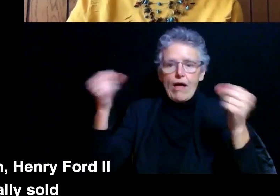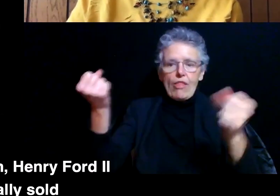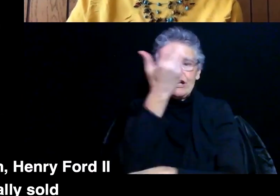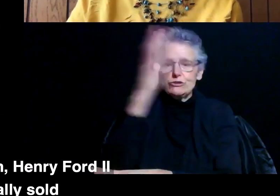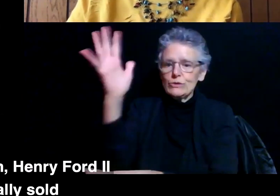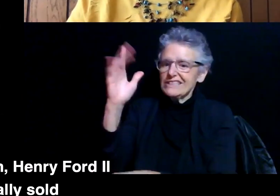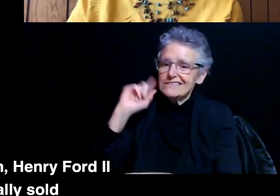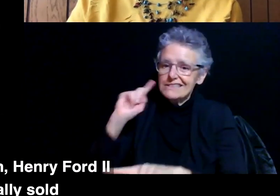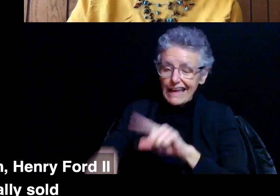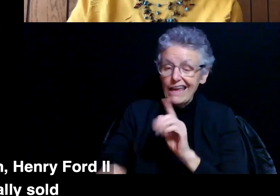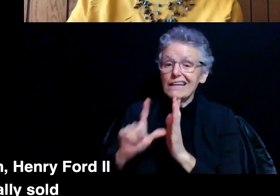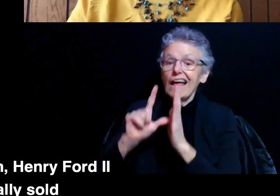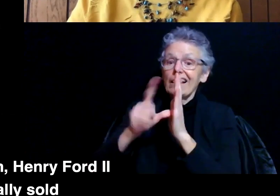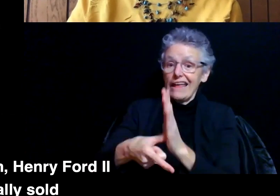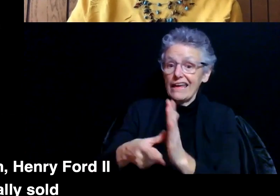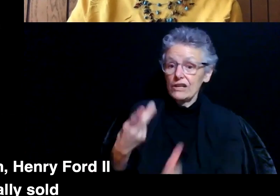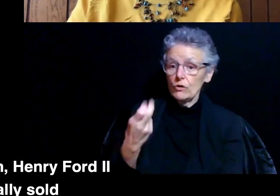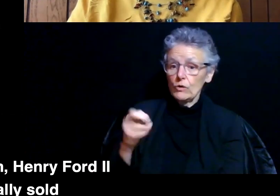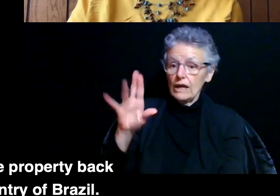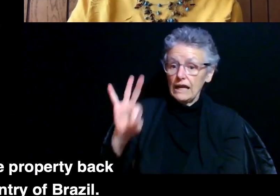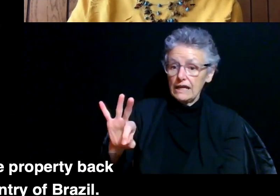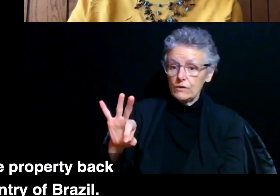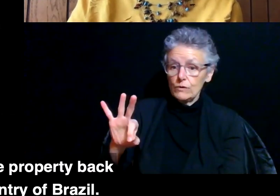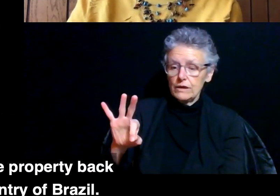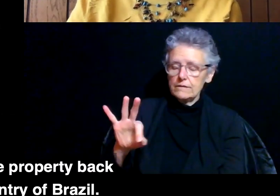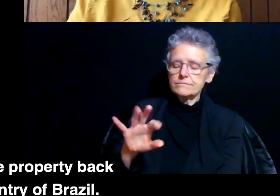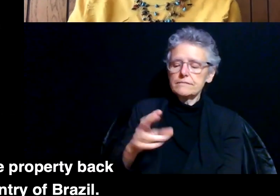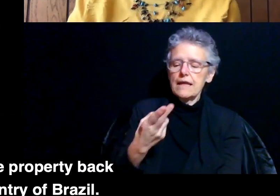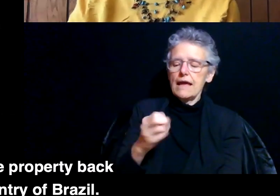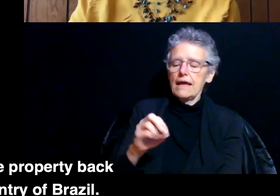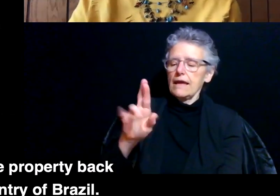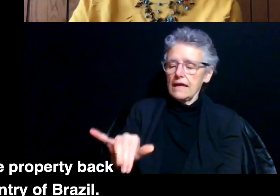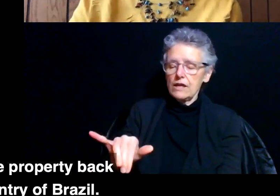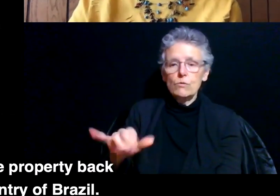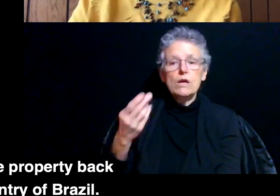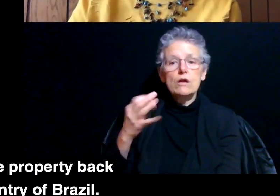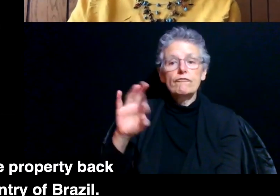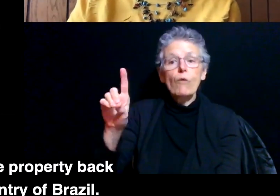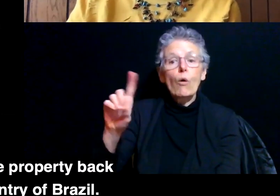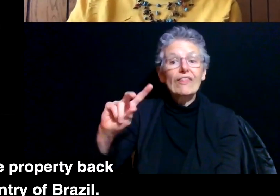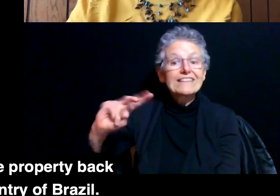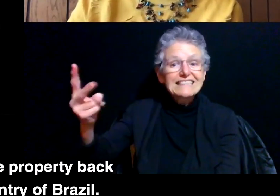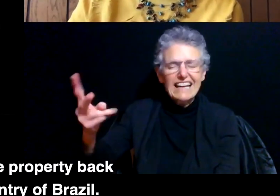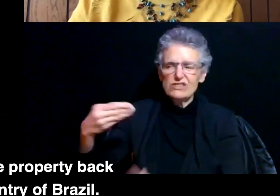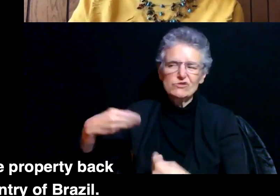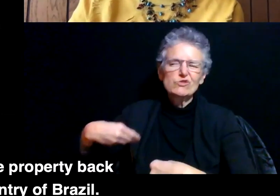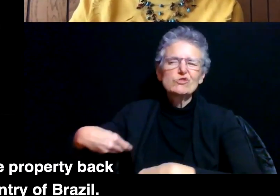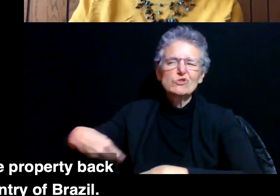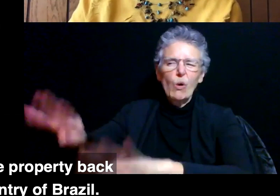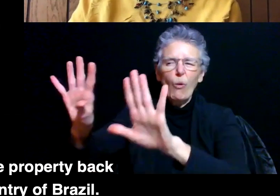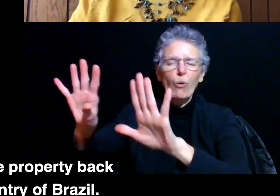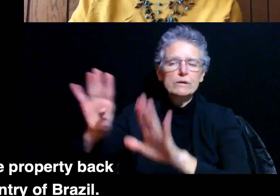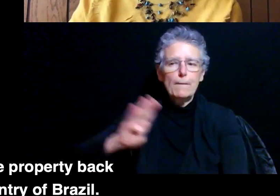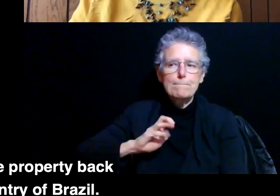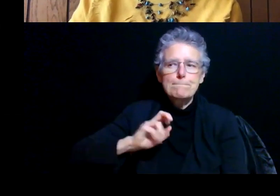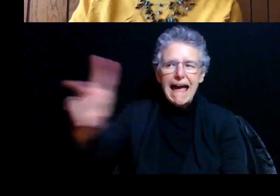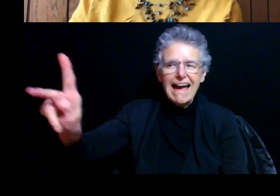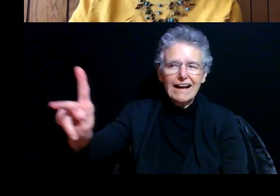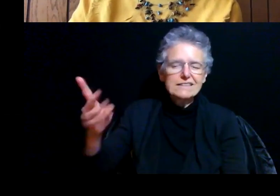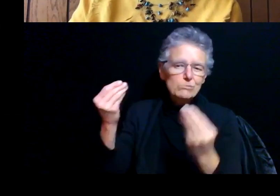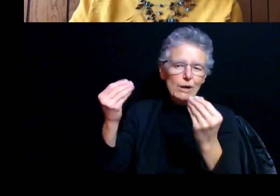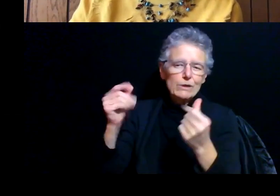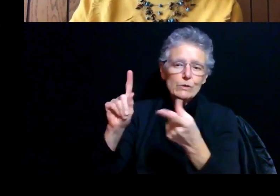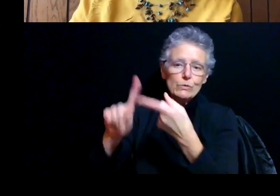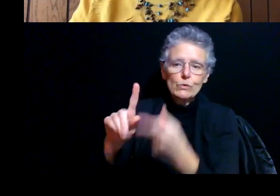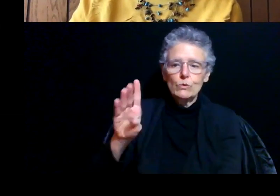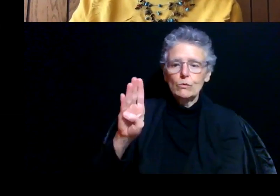on, Henry Ford II actually sold this massive, property back to the country of Brazil.